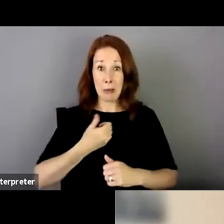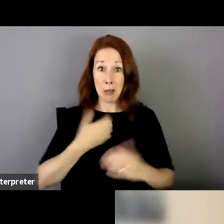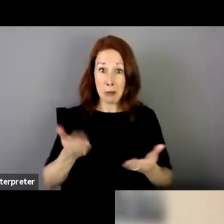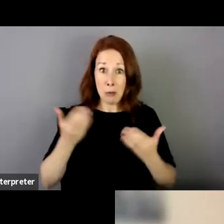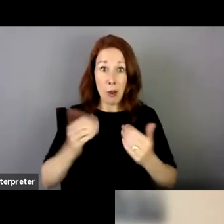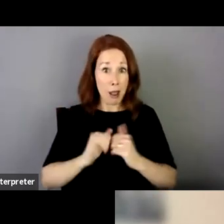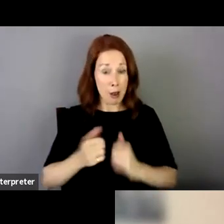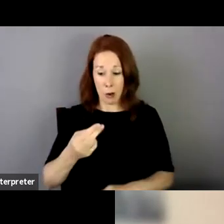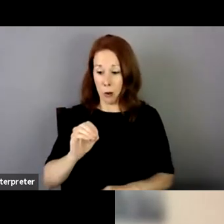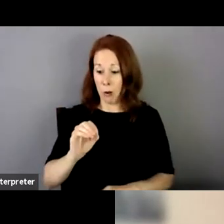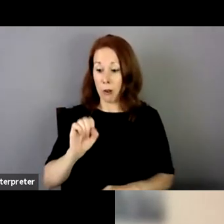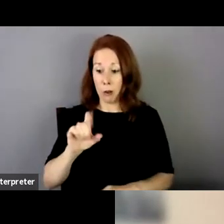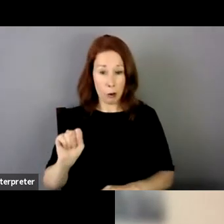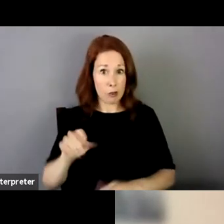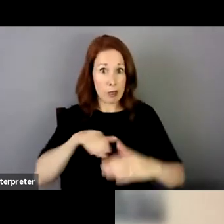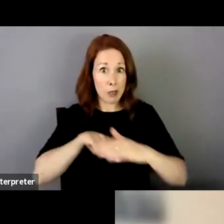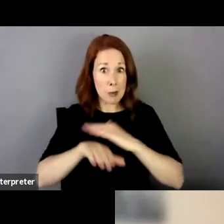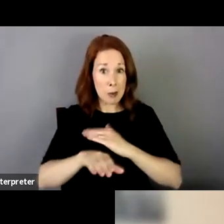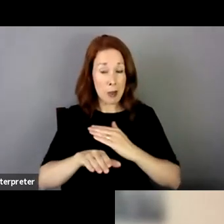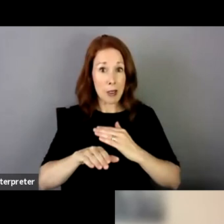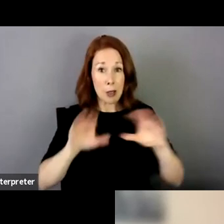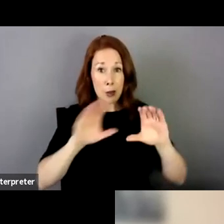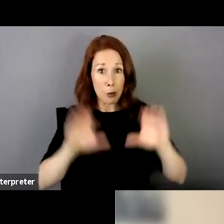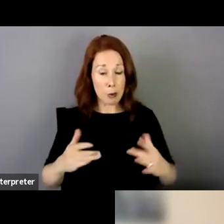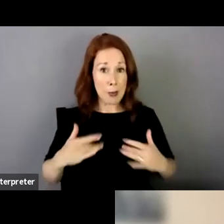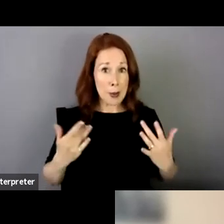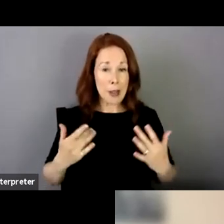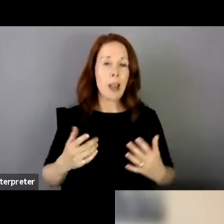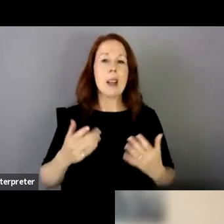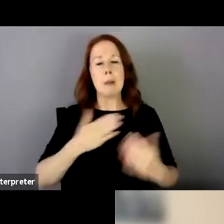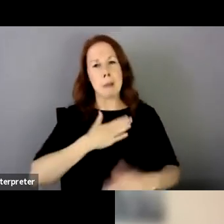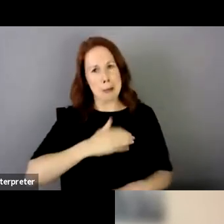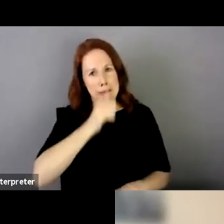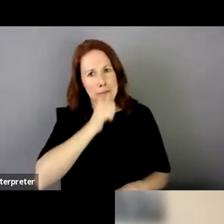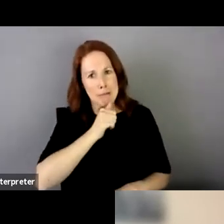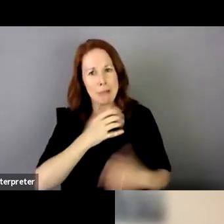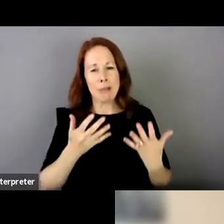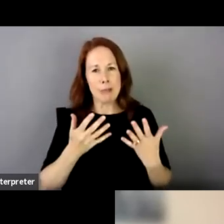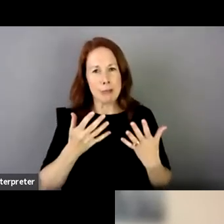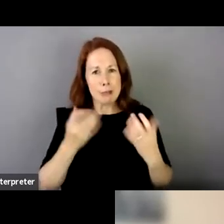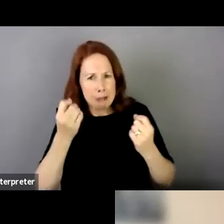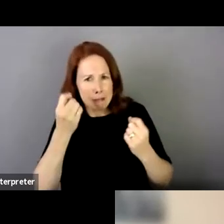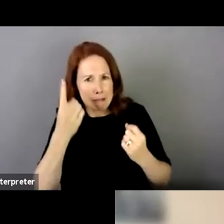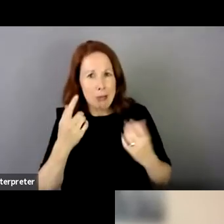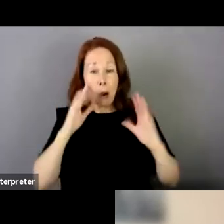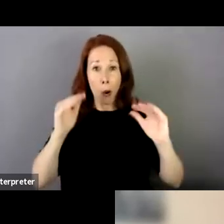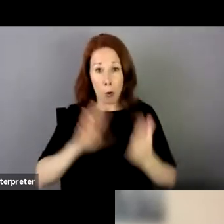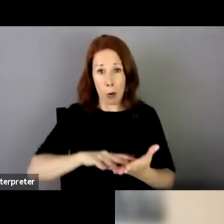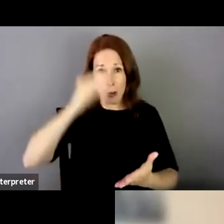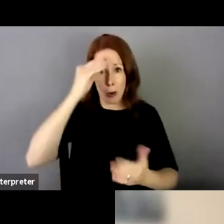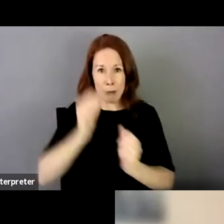how to host a completely accessible virtual event. I appreciate your patience and understanding and hope that we can all learn